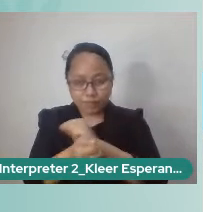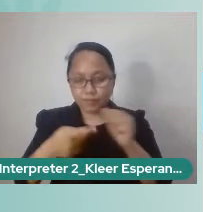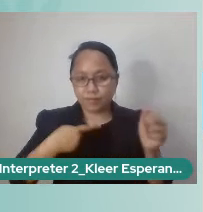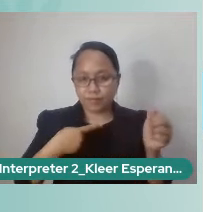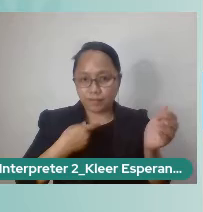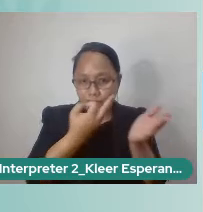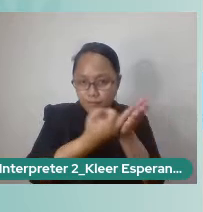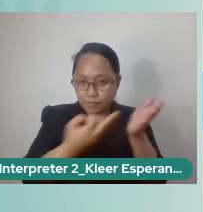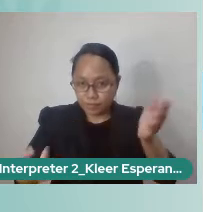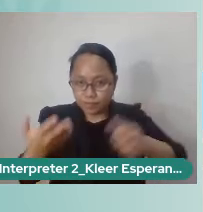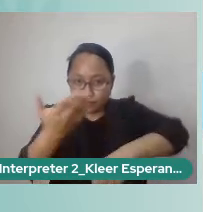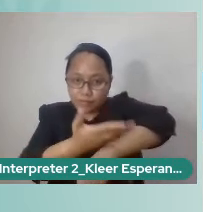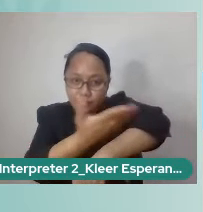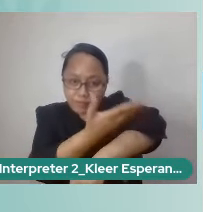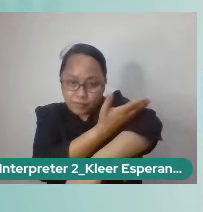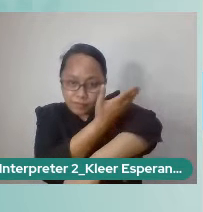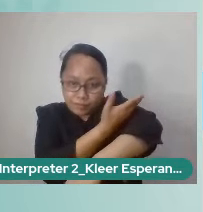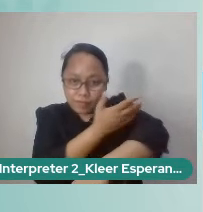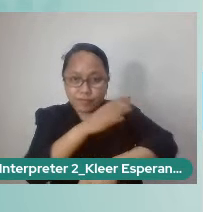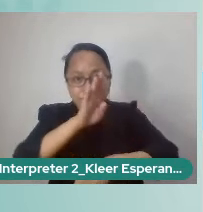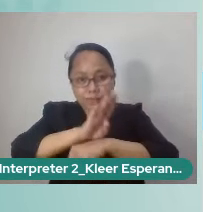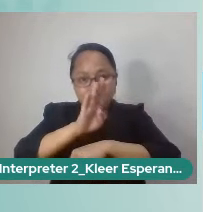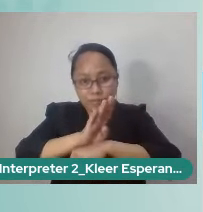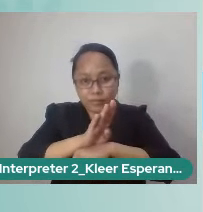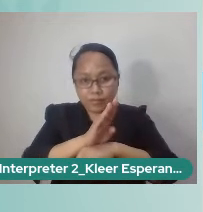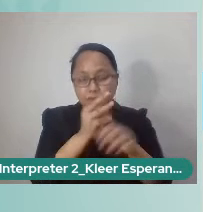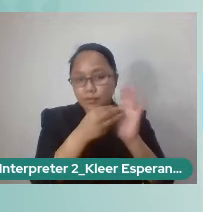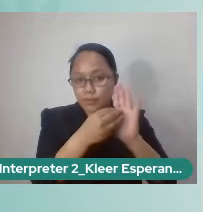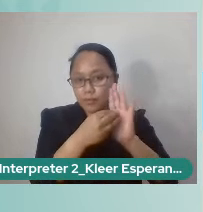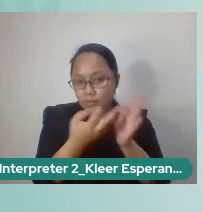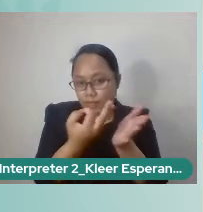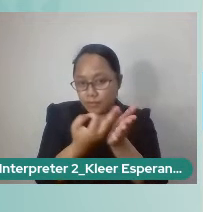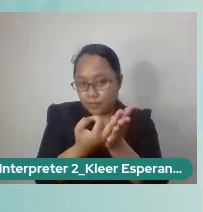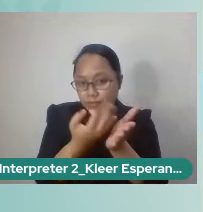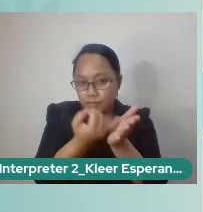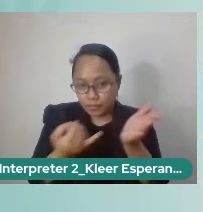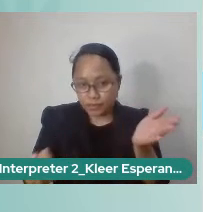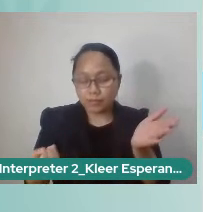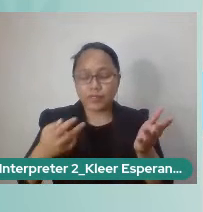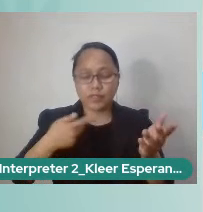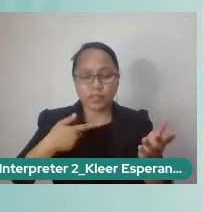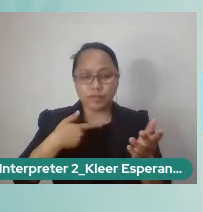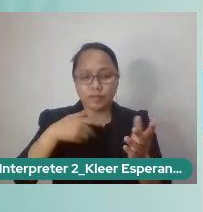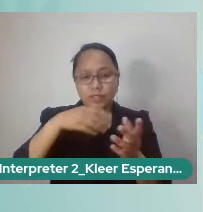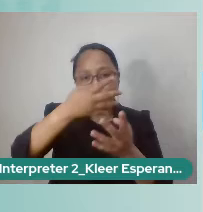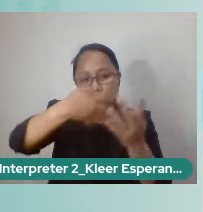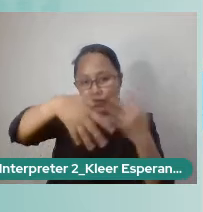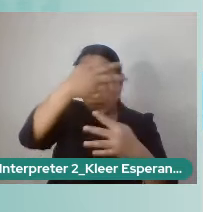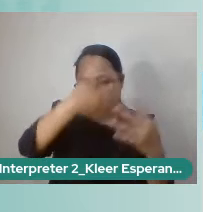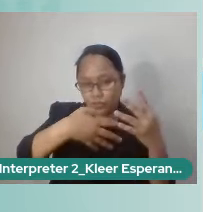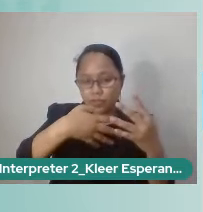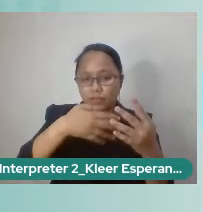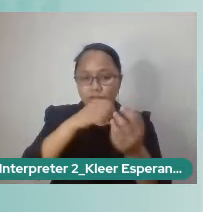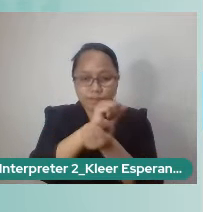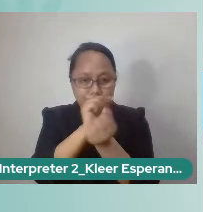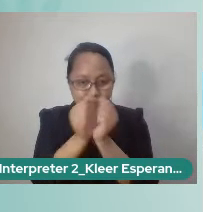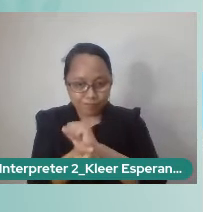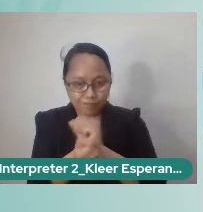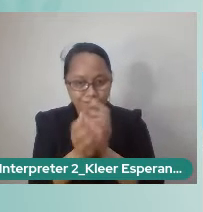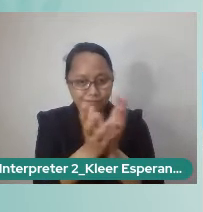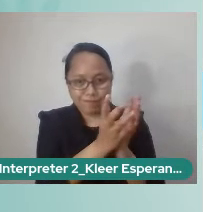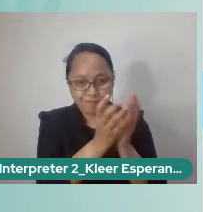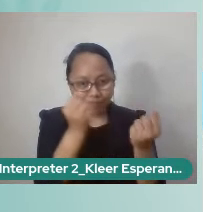organizational innovations. What are the new ways that we can provide screening services closer to the population? Self-sampling, as an